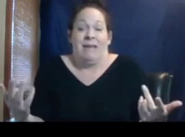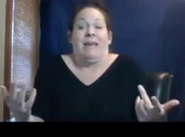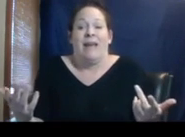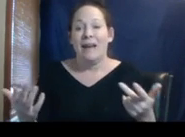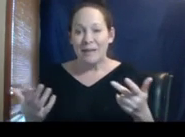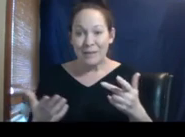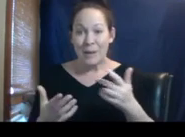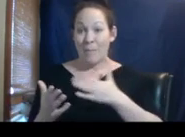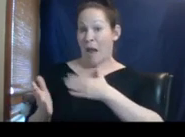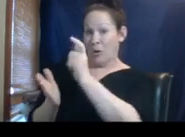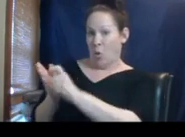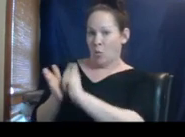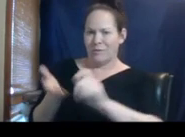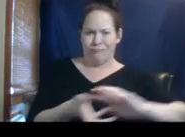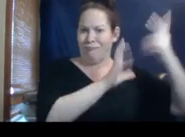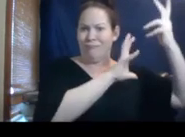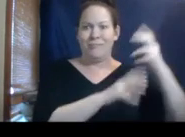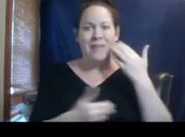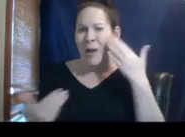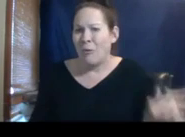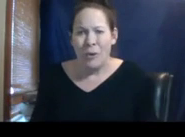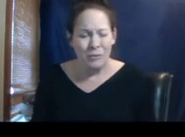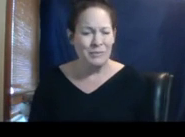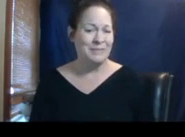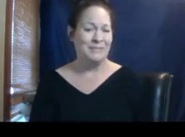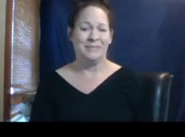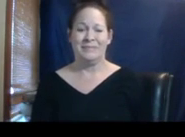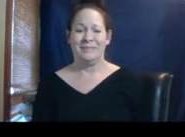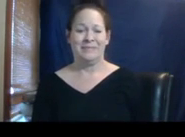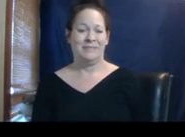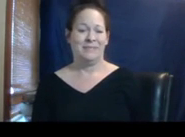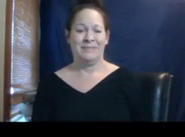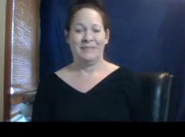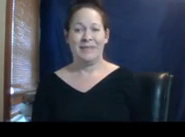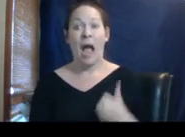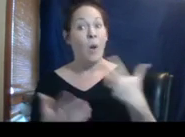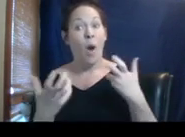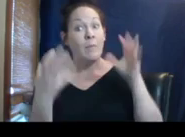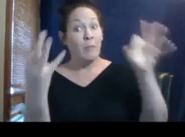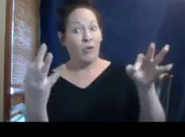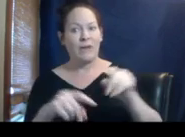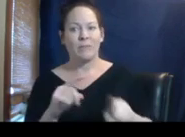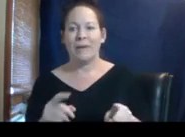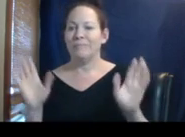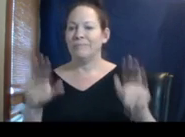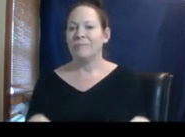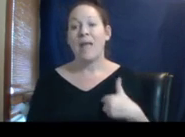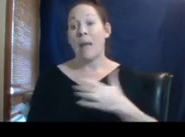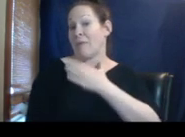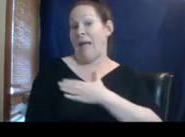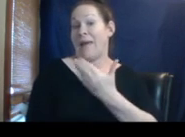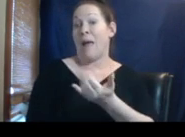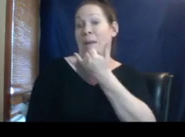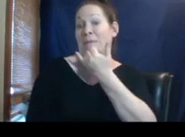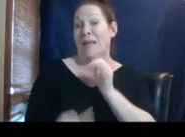organizing my notes a little bit more than normal. It might have been pressure to try to get this perfect, but I am happy I made that mistake there. I'm going to